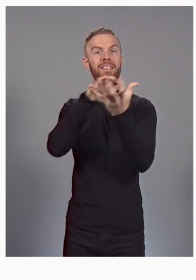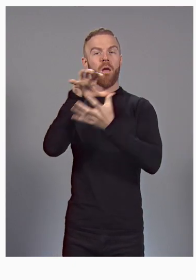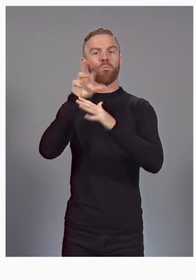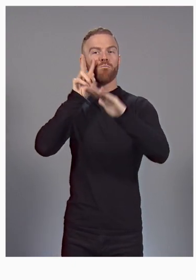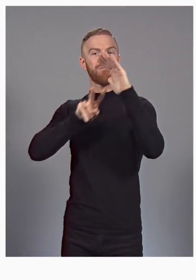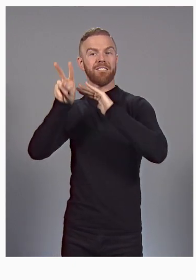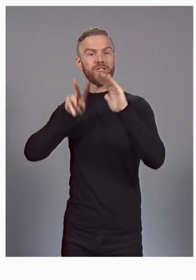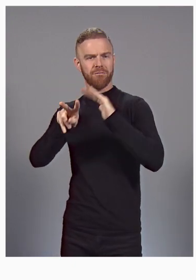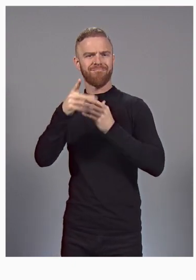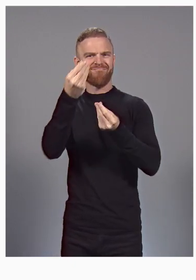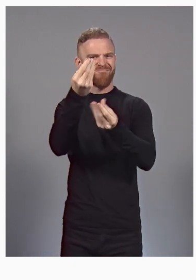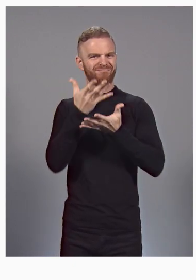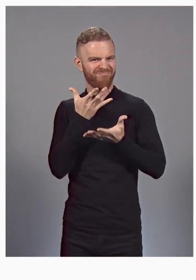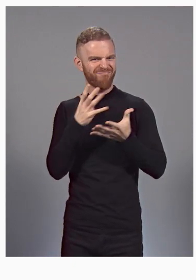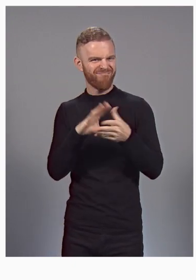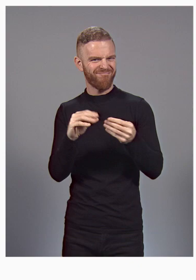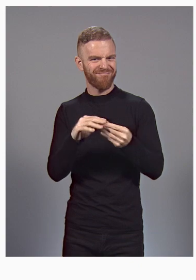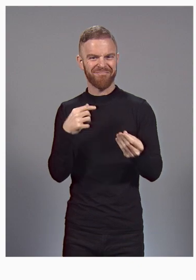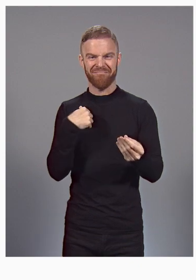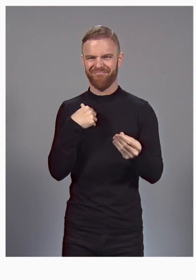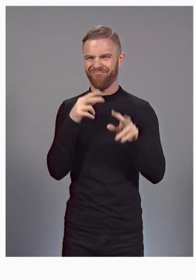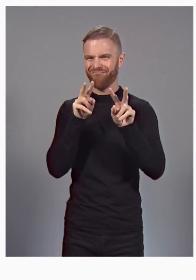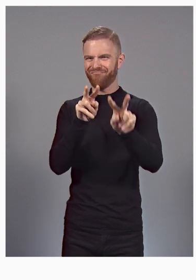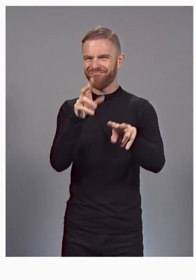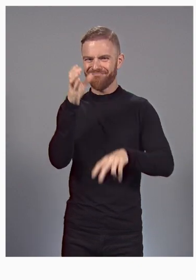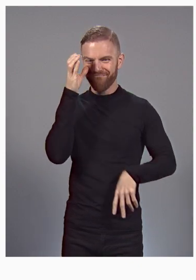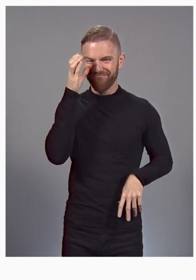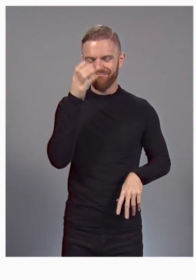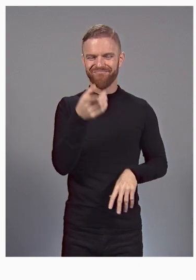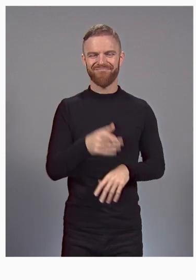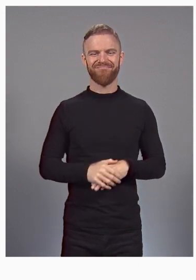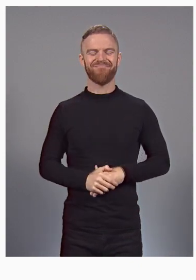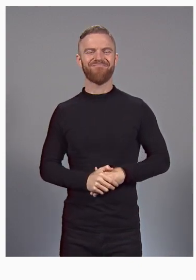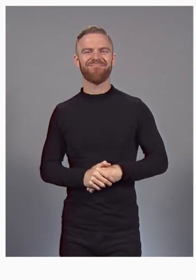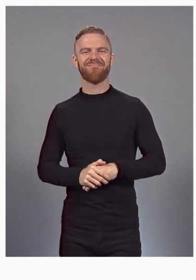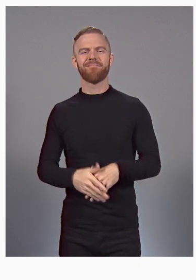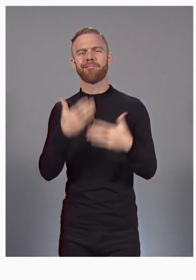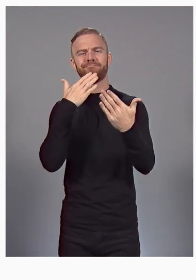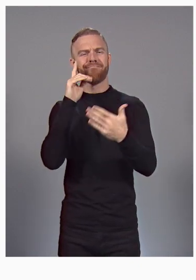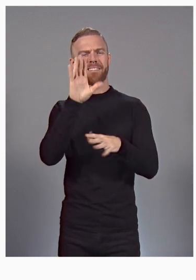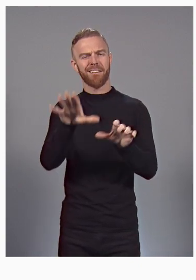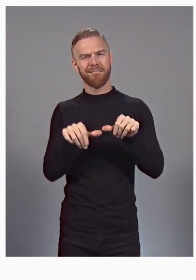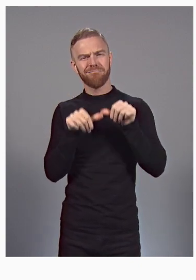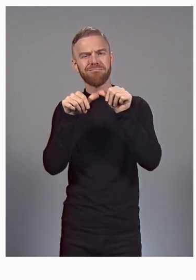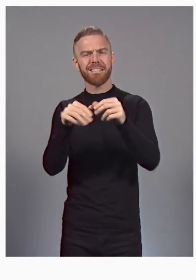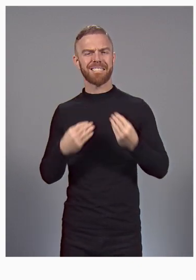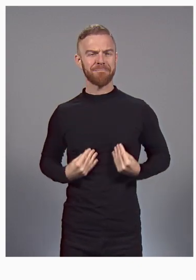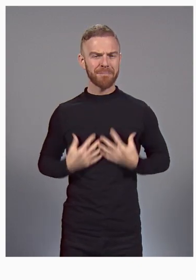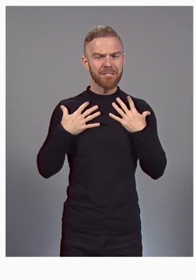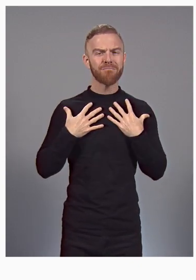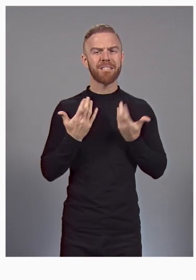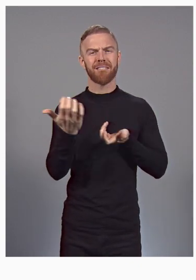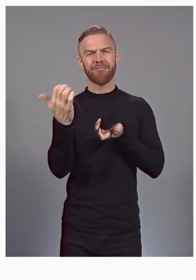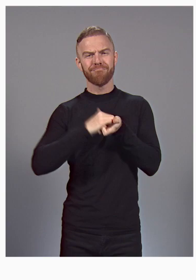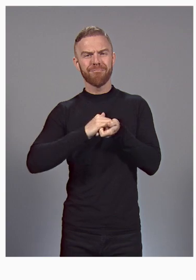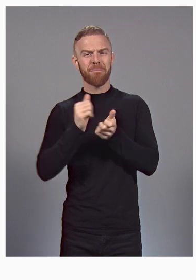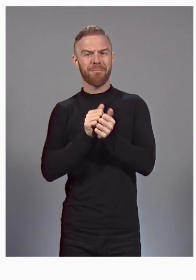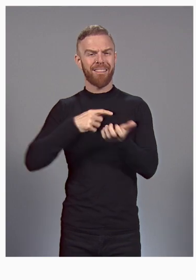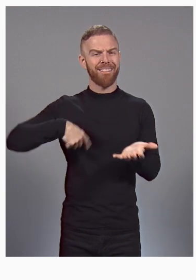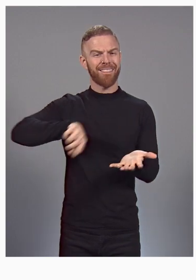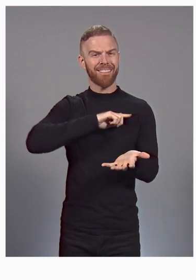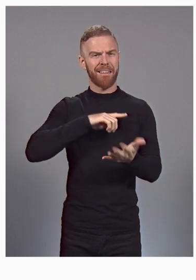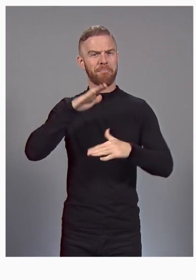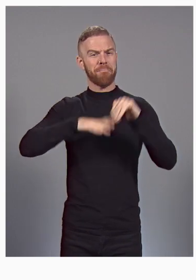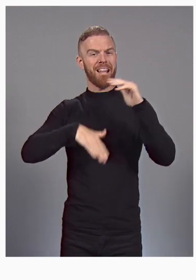it. We can't wait to hear from you. Thank you for your continued inspiration and for partnering with us